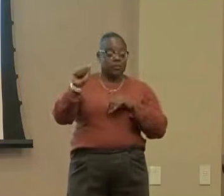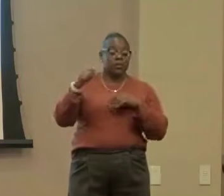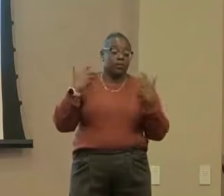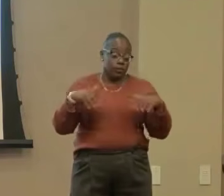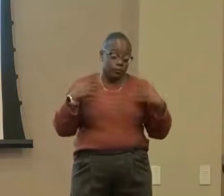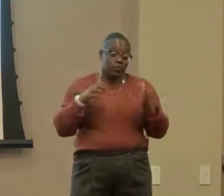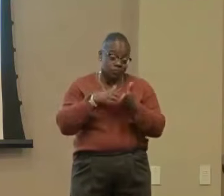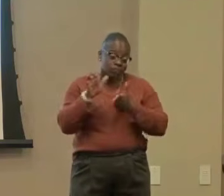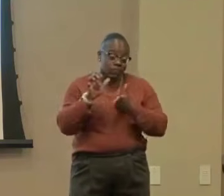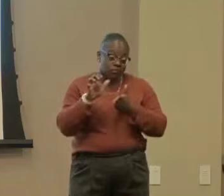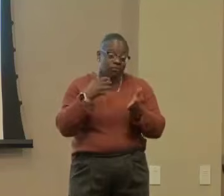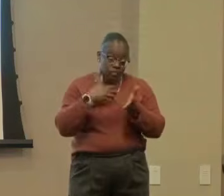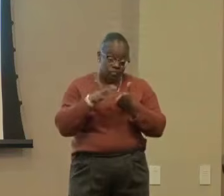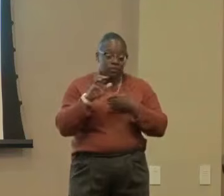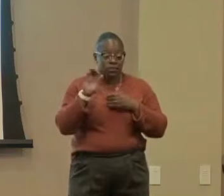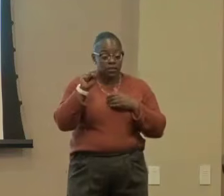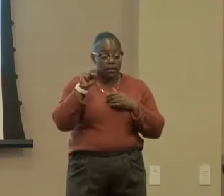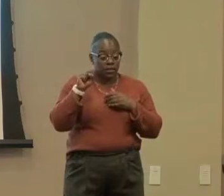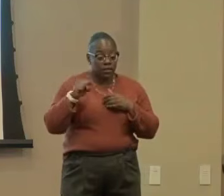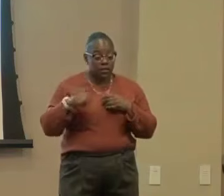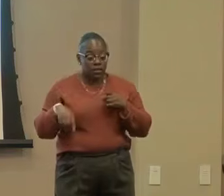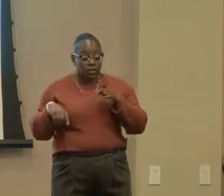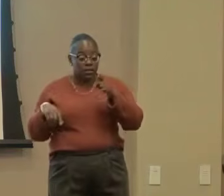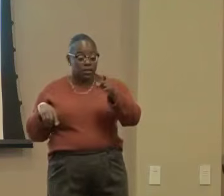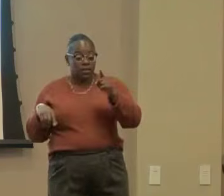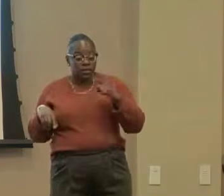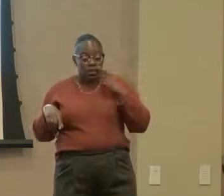it's rough. So in cases like that,